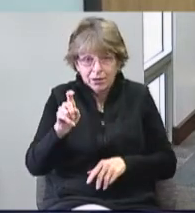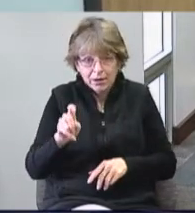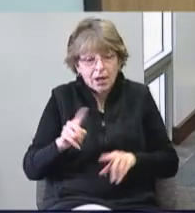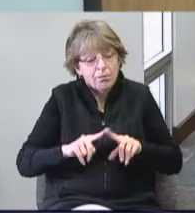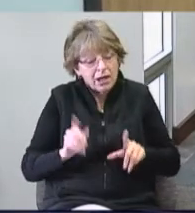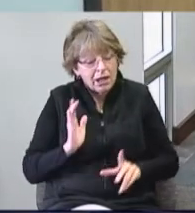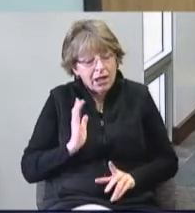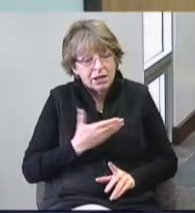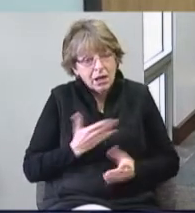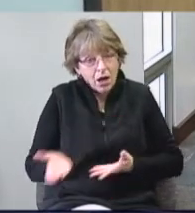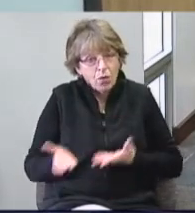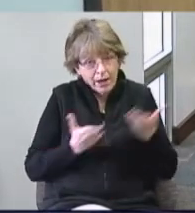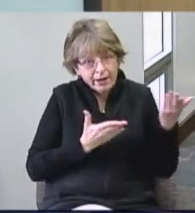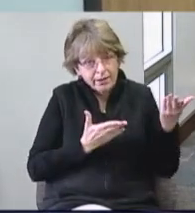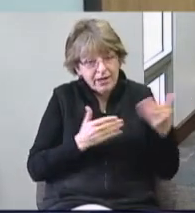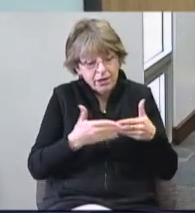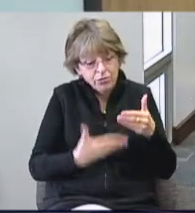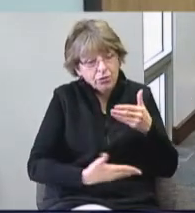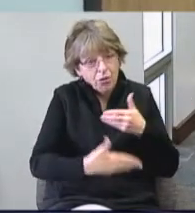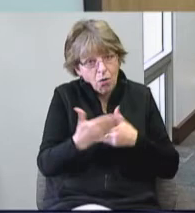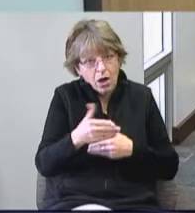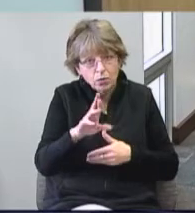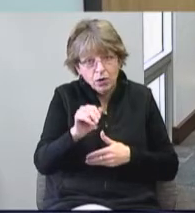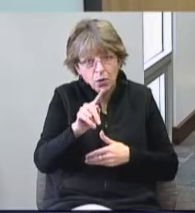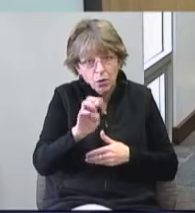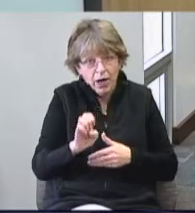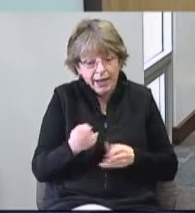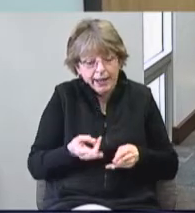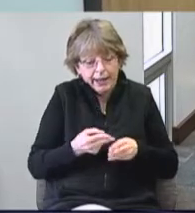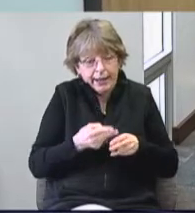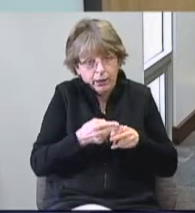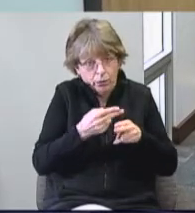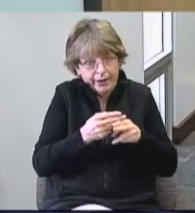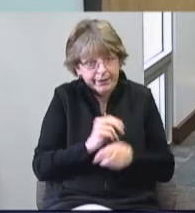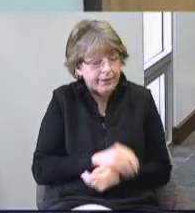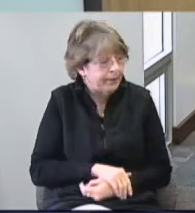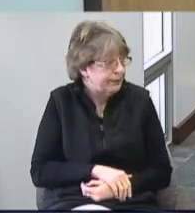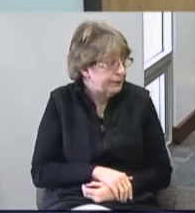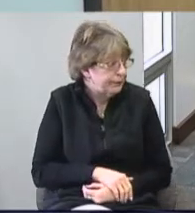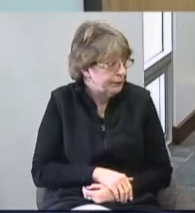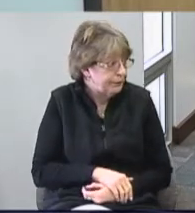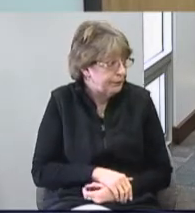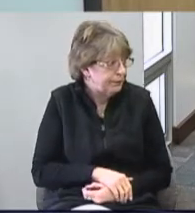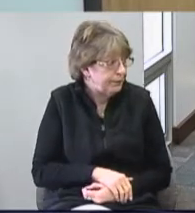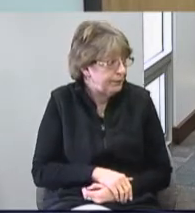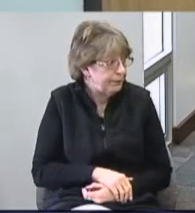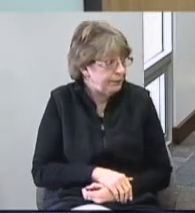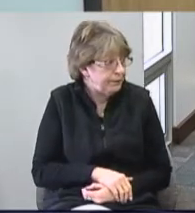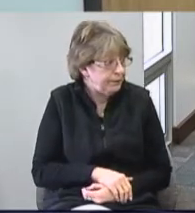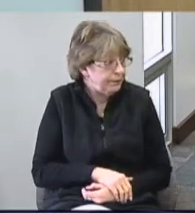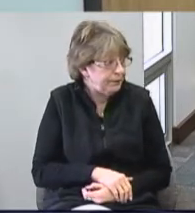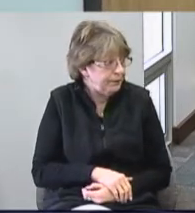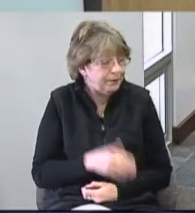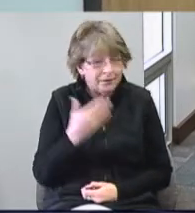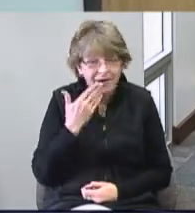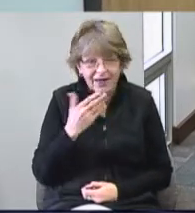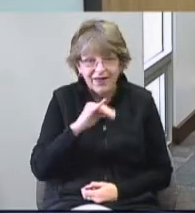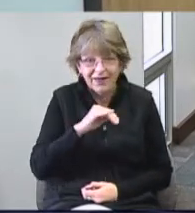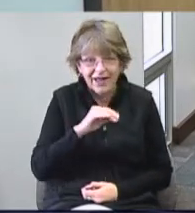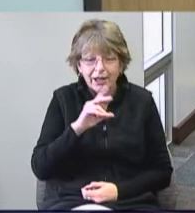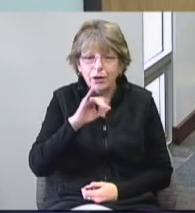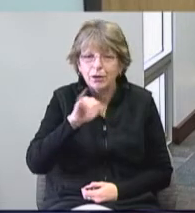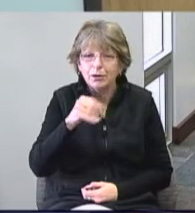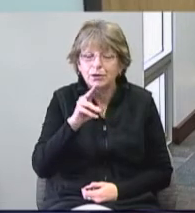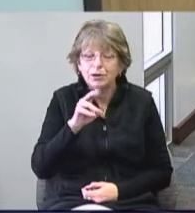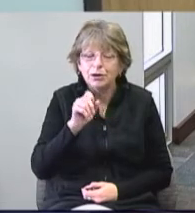recommendation to move forward with these rate increases. Thank you, Justin. Justin,